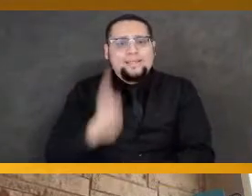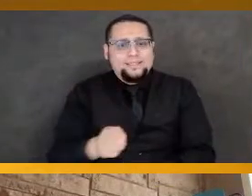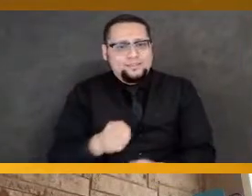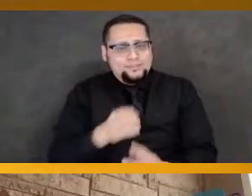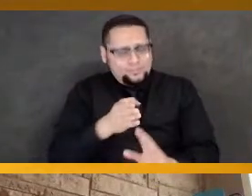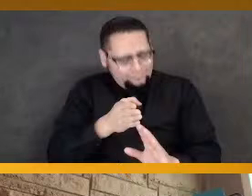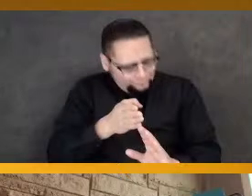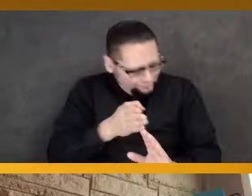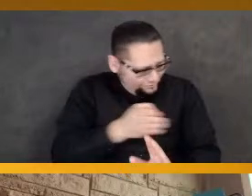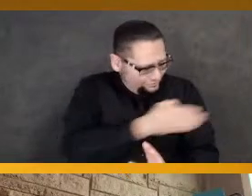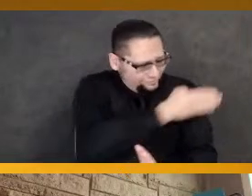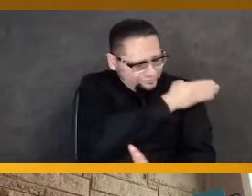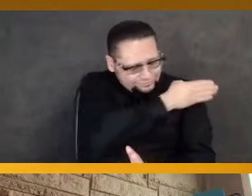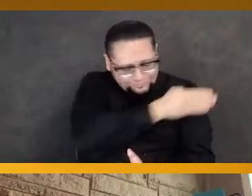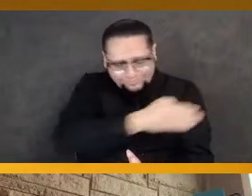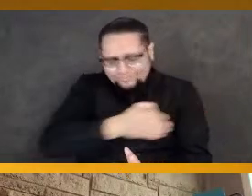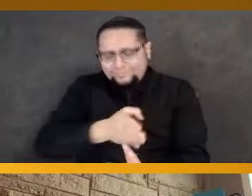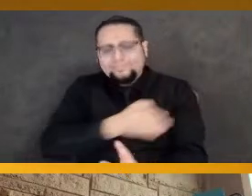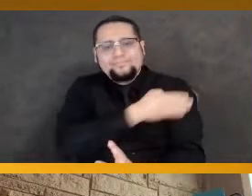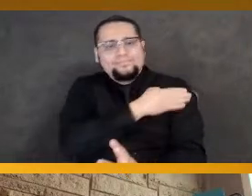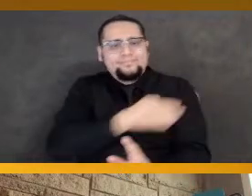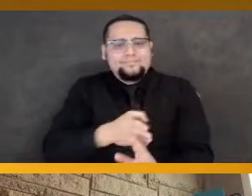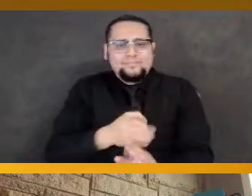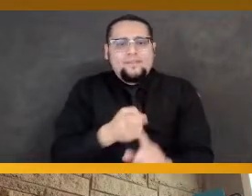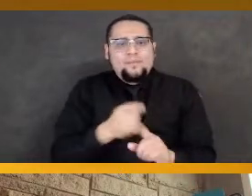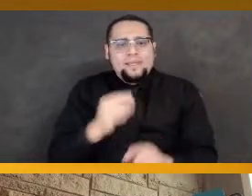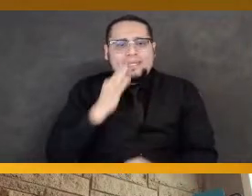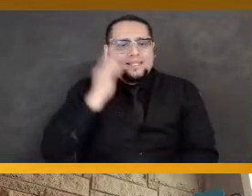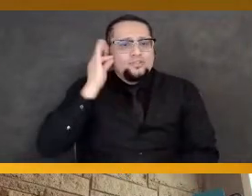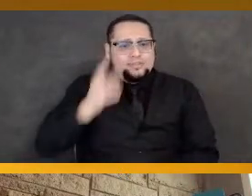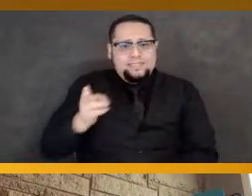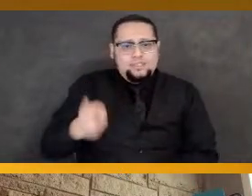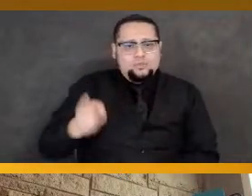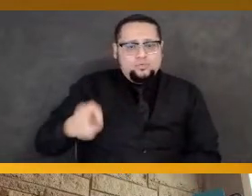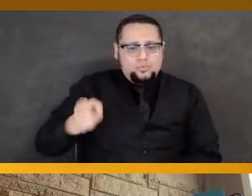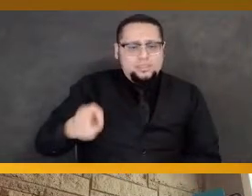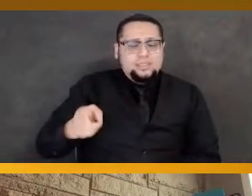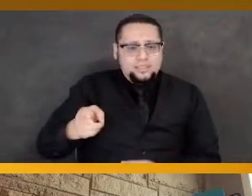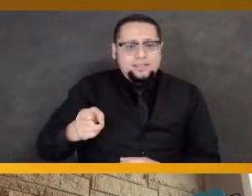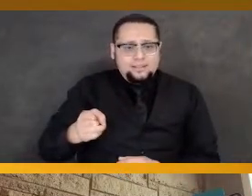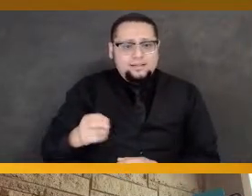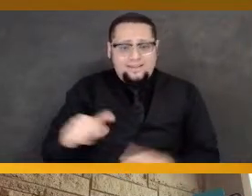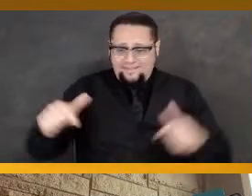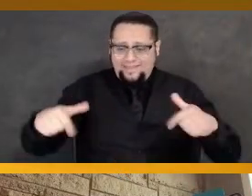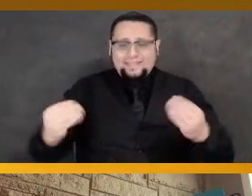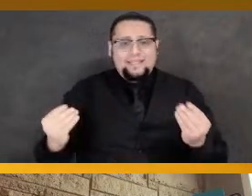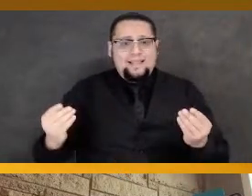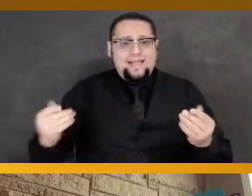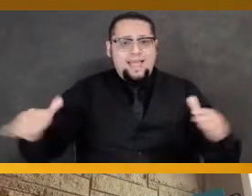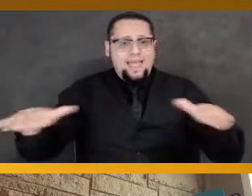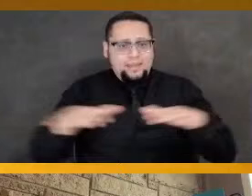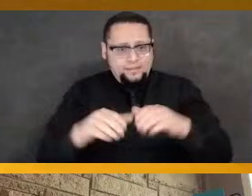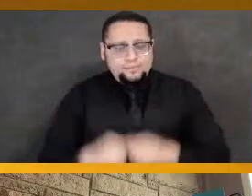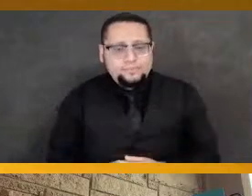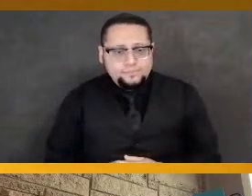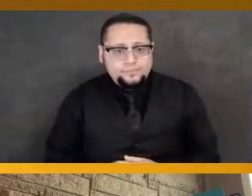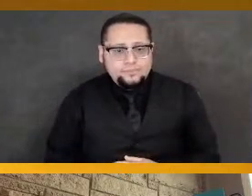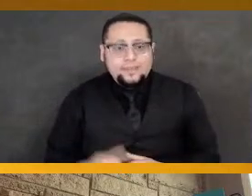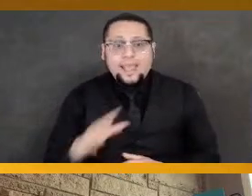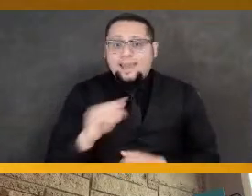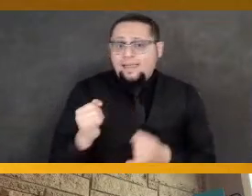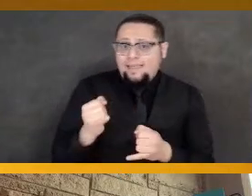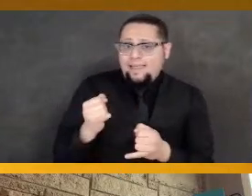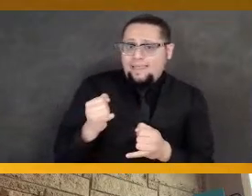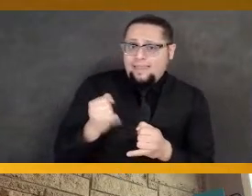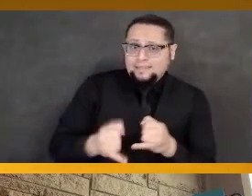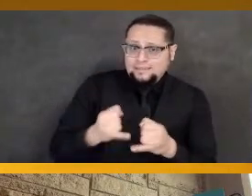a broader and longer indigenous histories of these lands. And so the last thing I guess